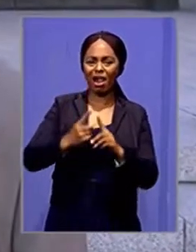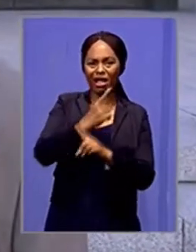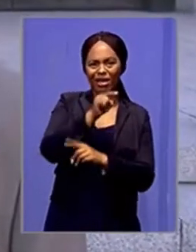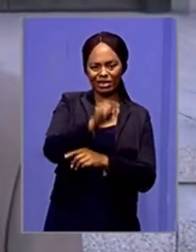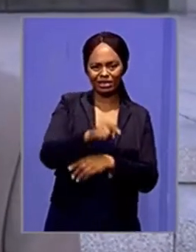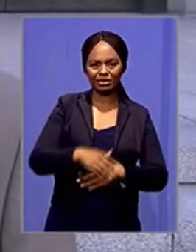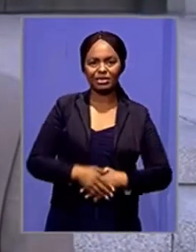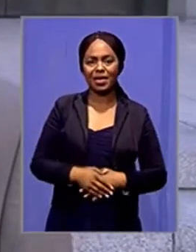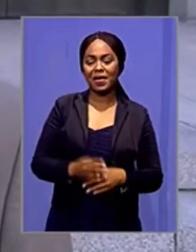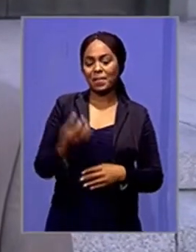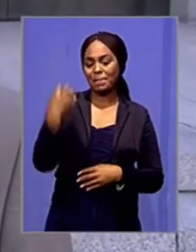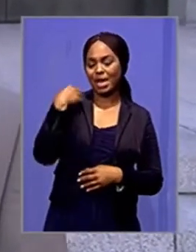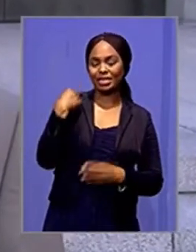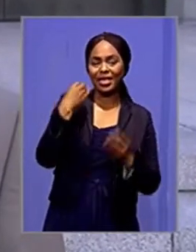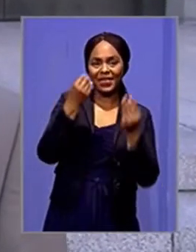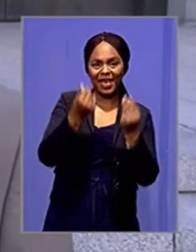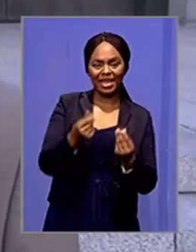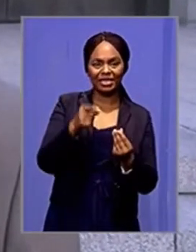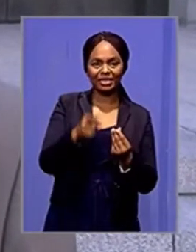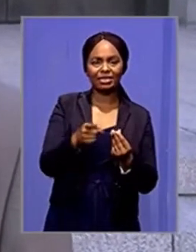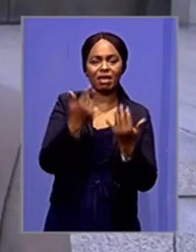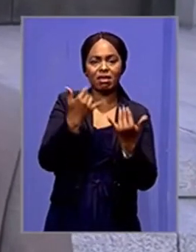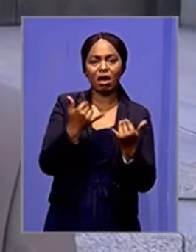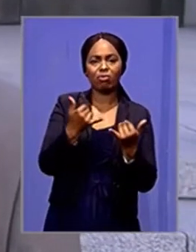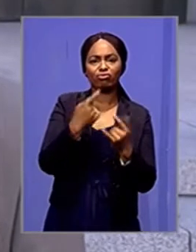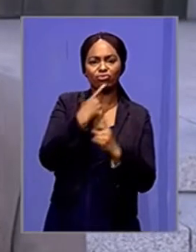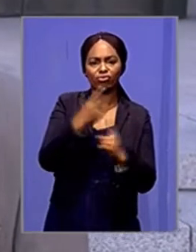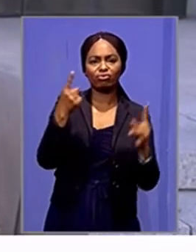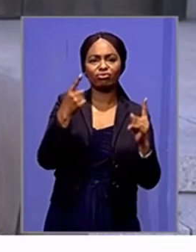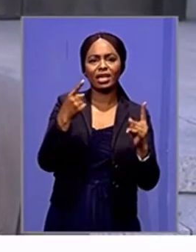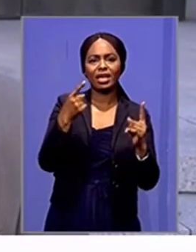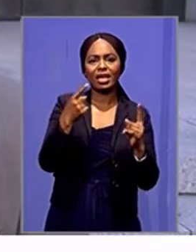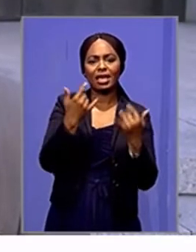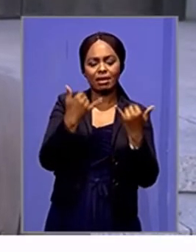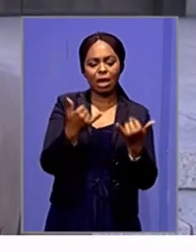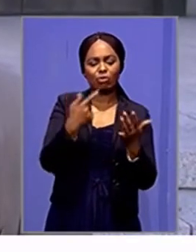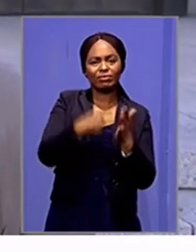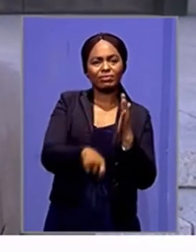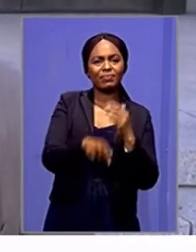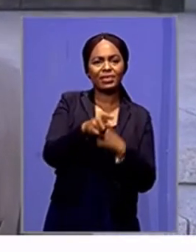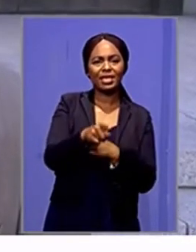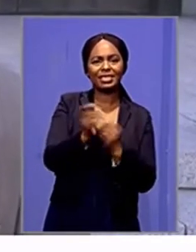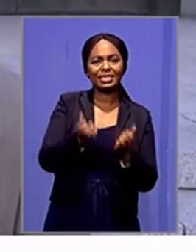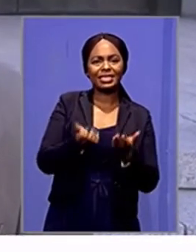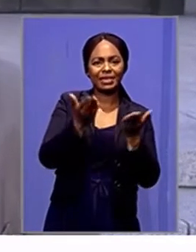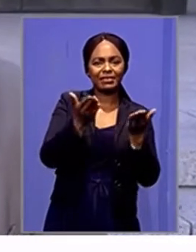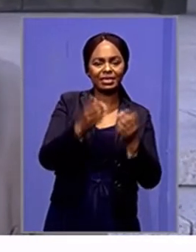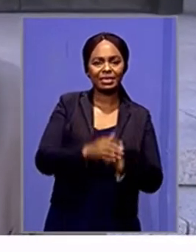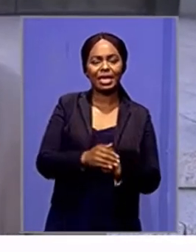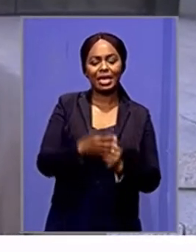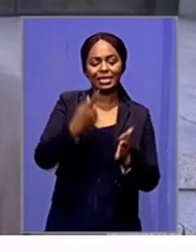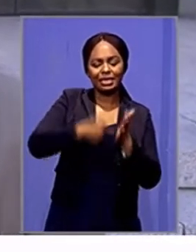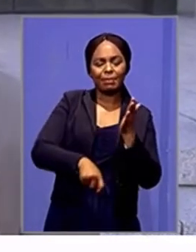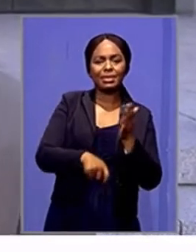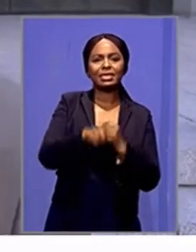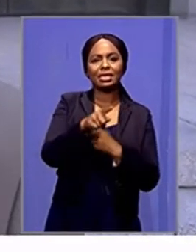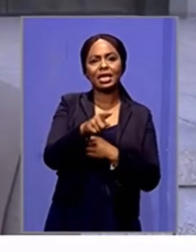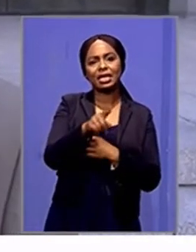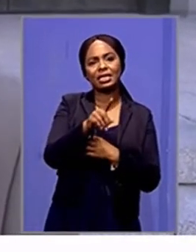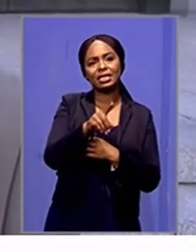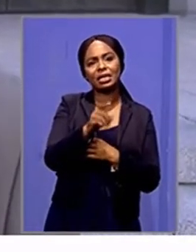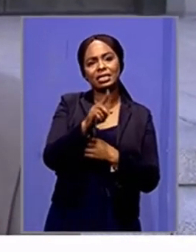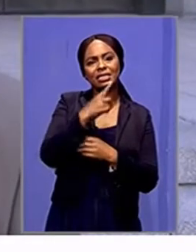minister has spoken about the issue of, debt service costs, and particularly where he talks about the debt now touching almost 4